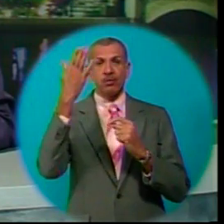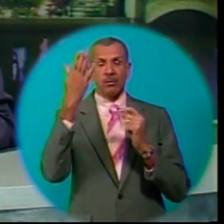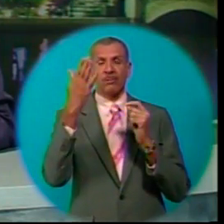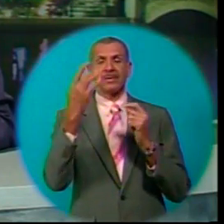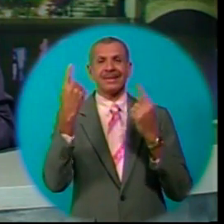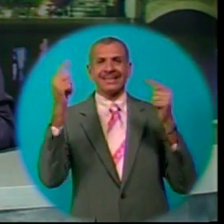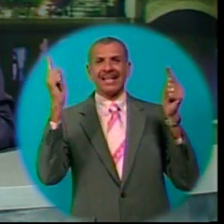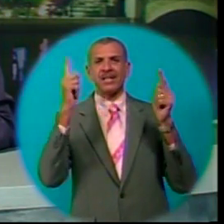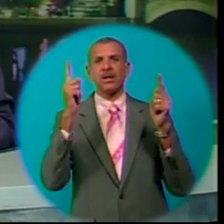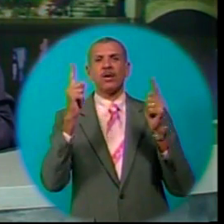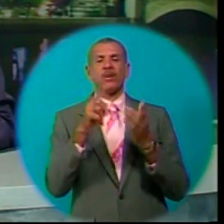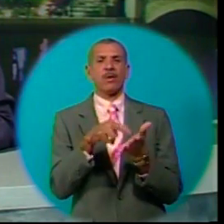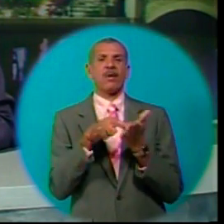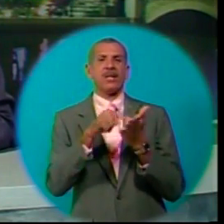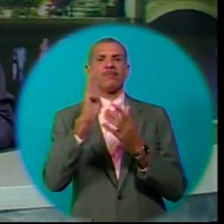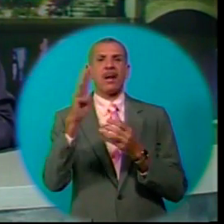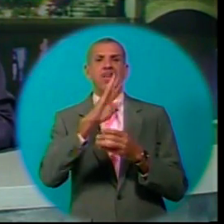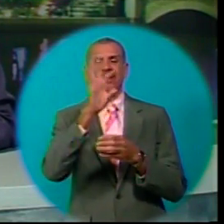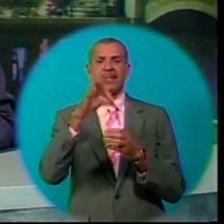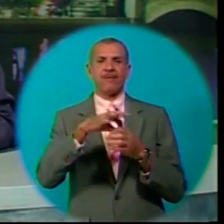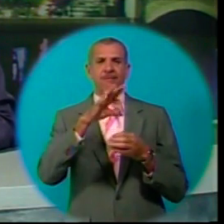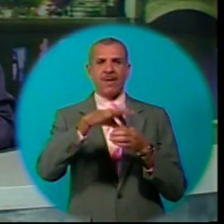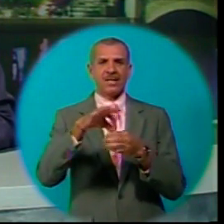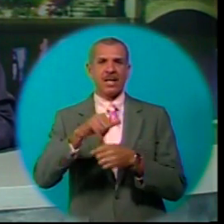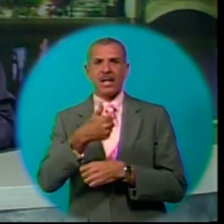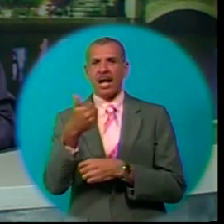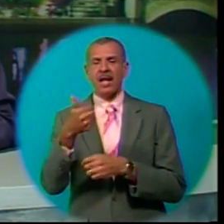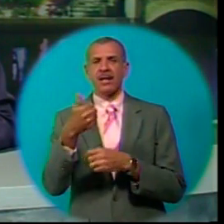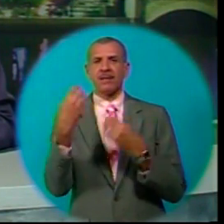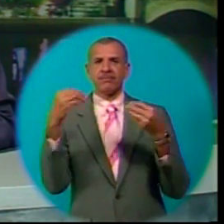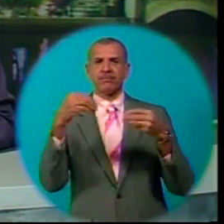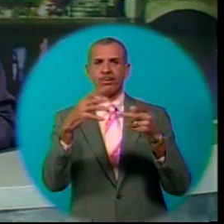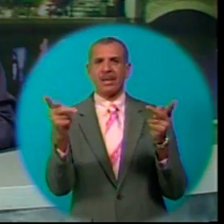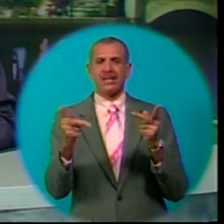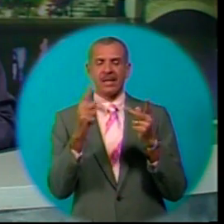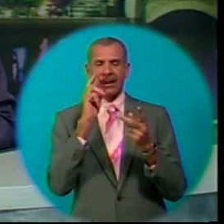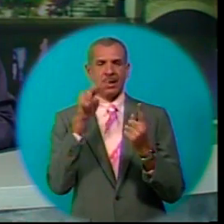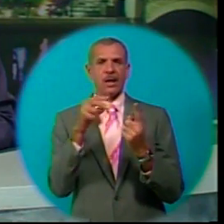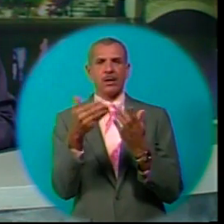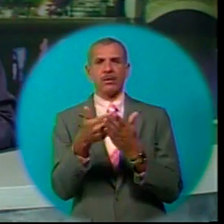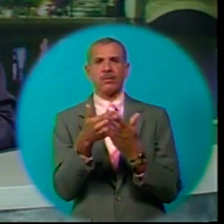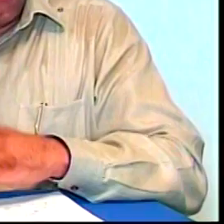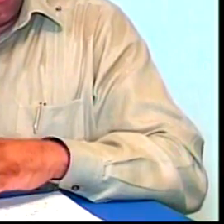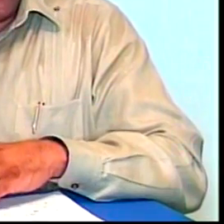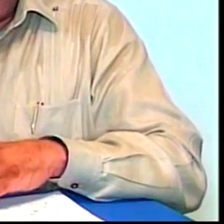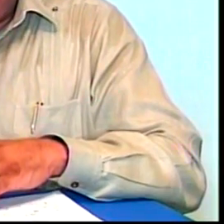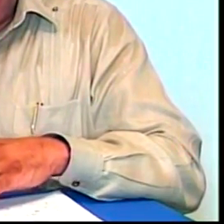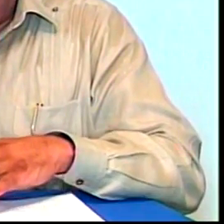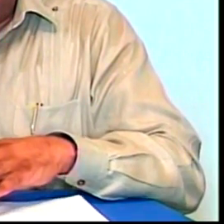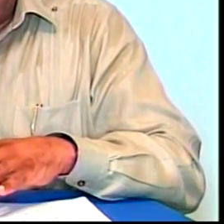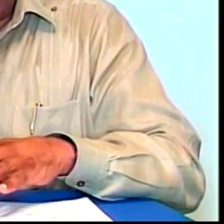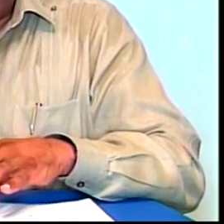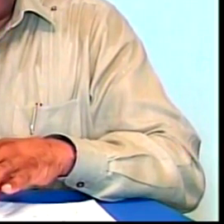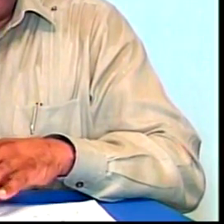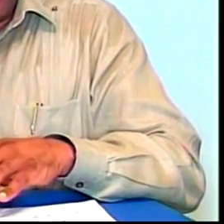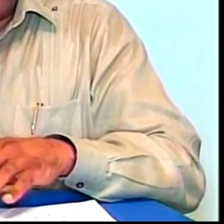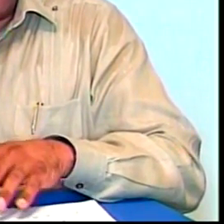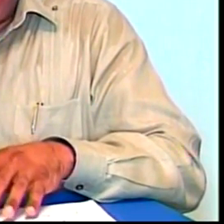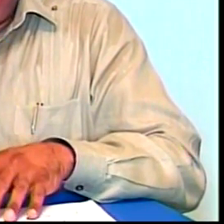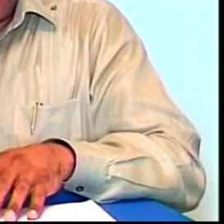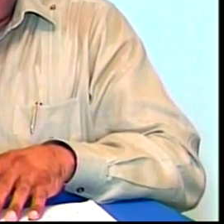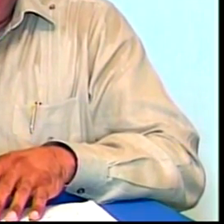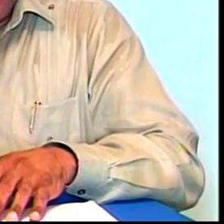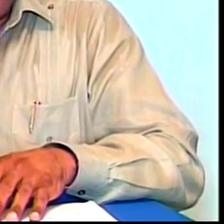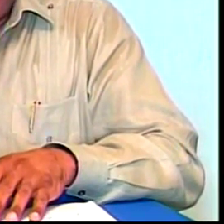calls for Barbados to invest in new markets as well as relook some old ones. I look forward to the day when we will